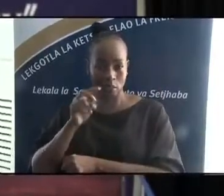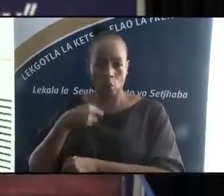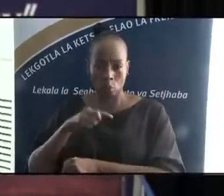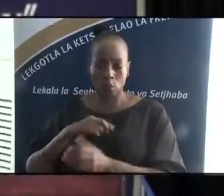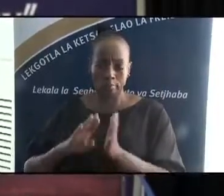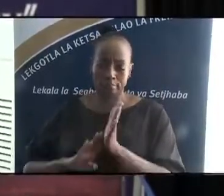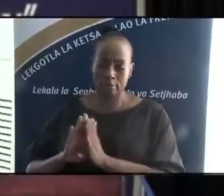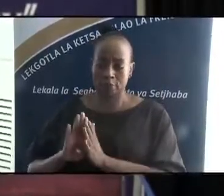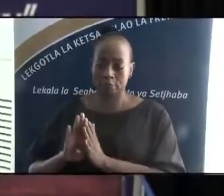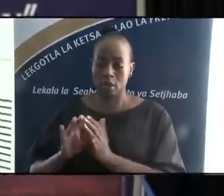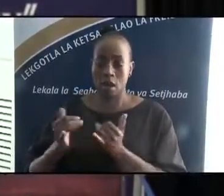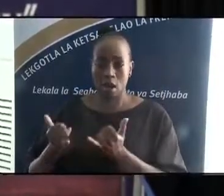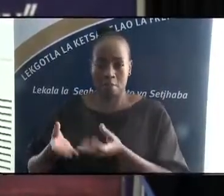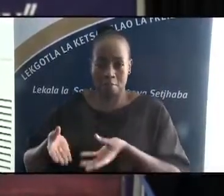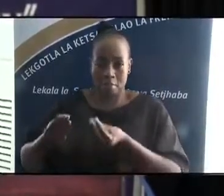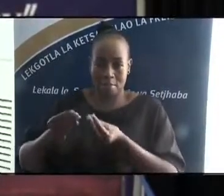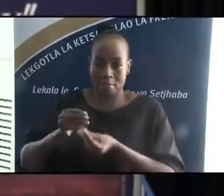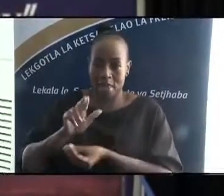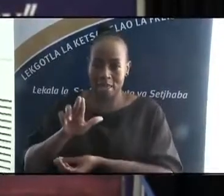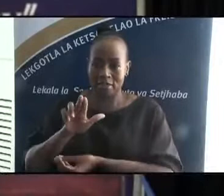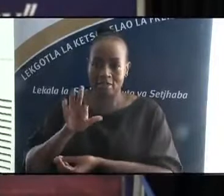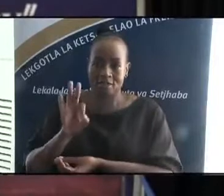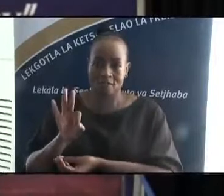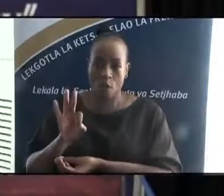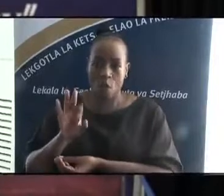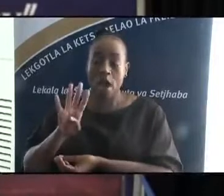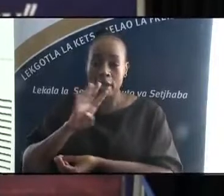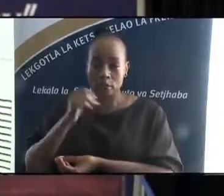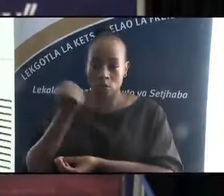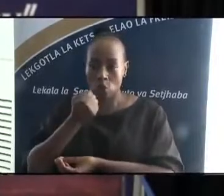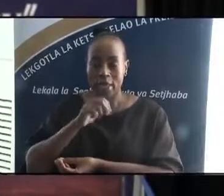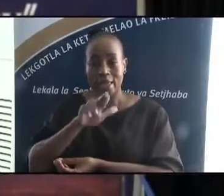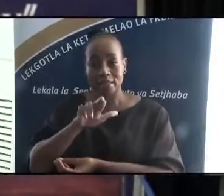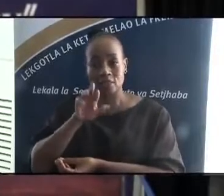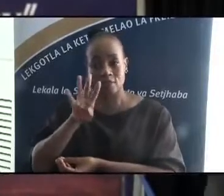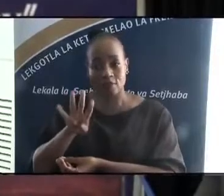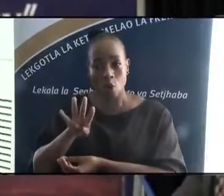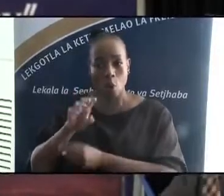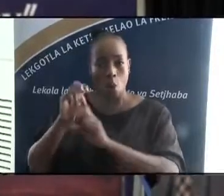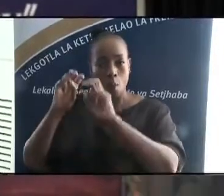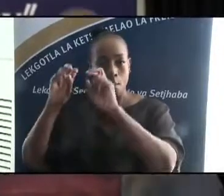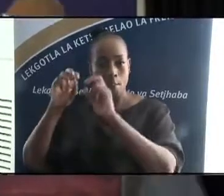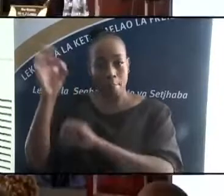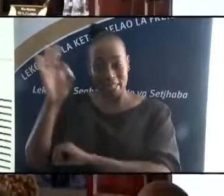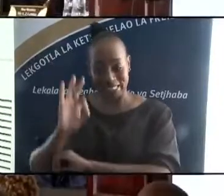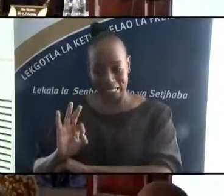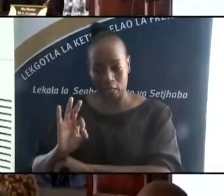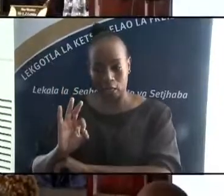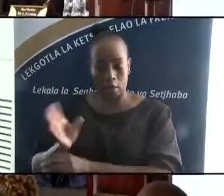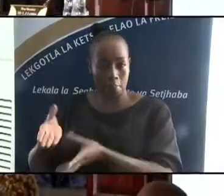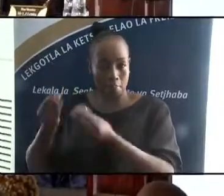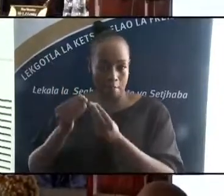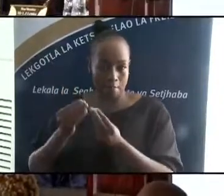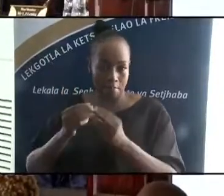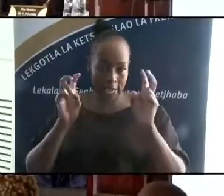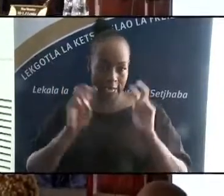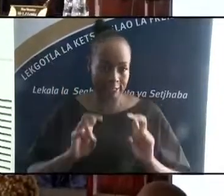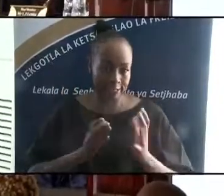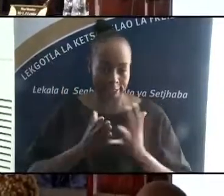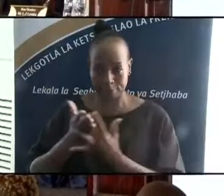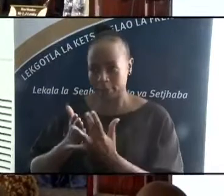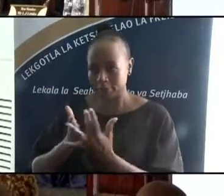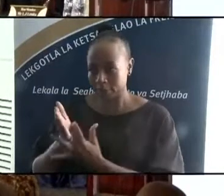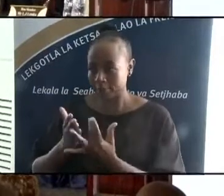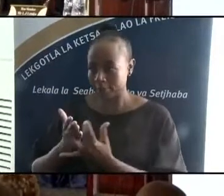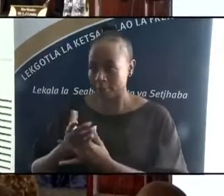to 84%. Thank you very much to our ANC-led government. We